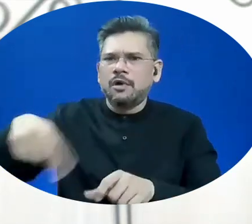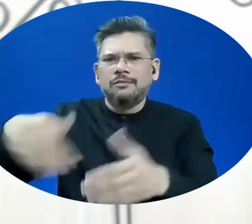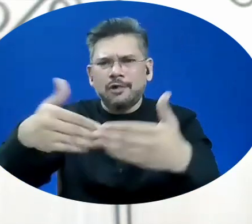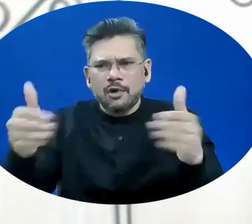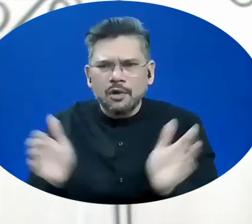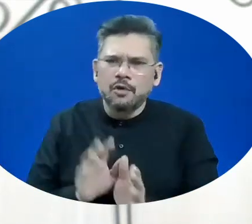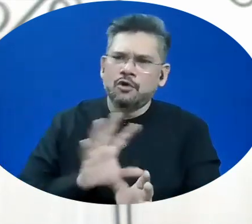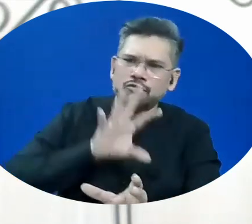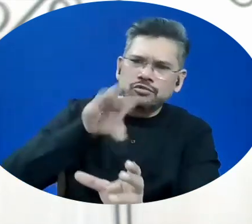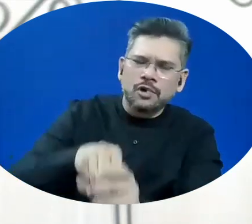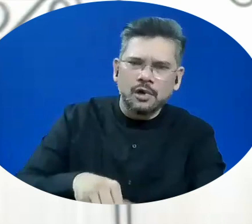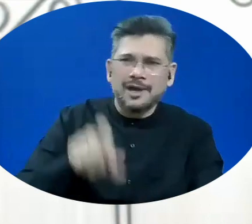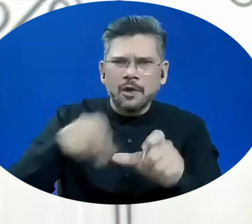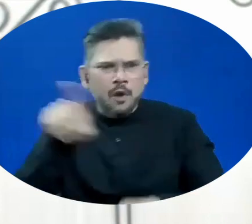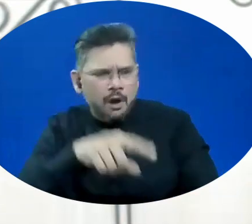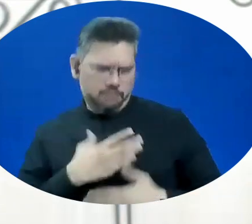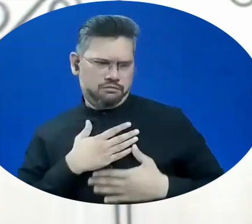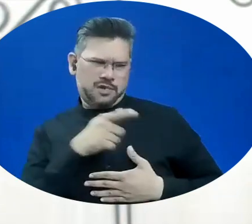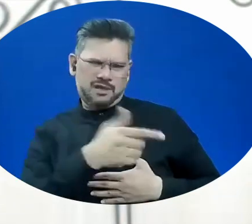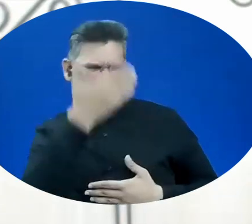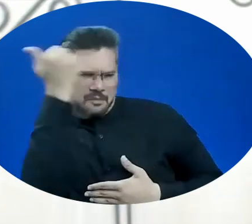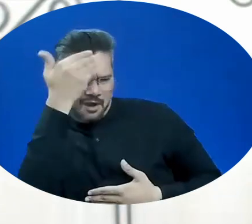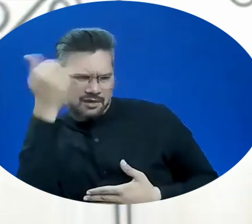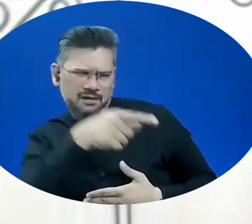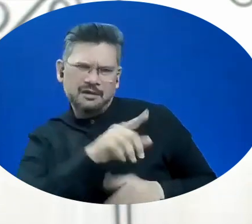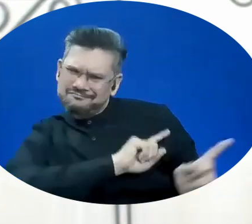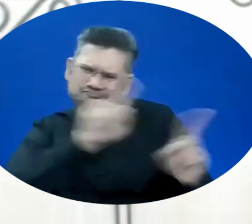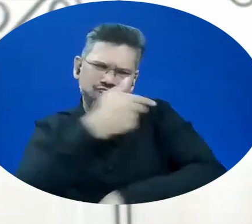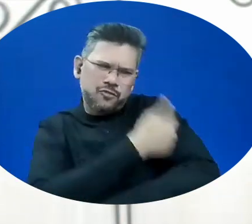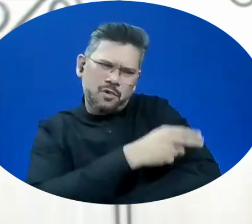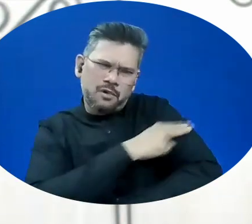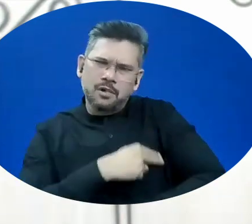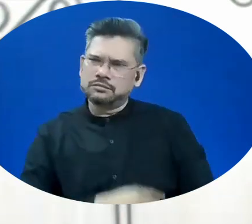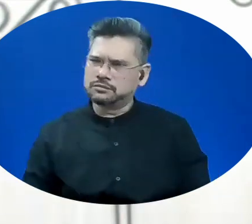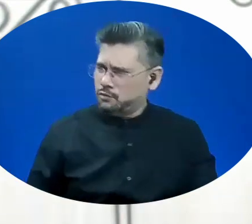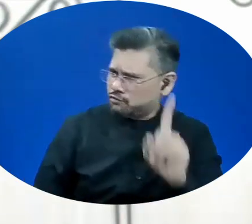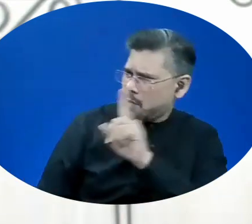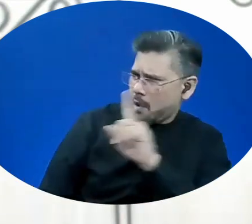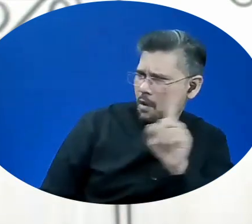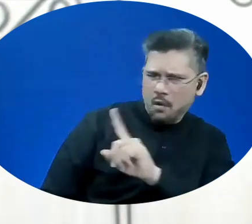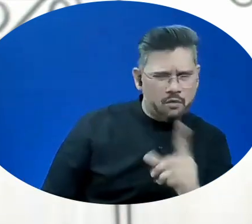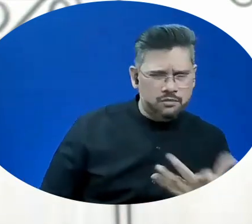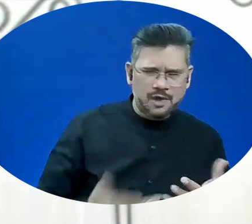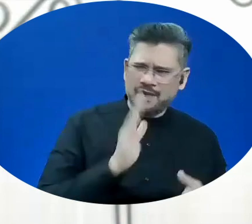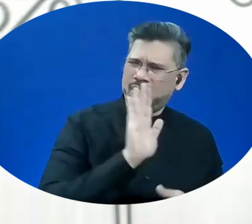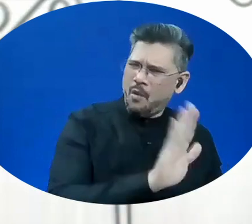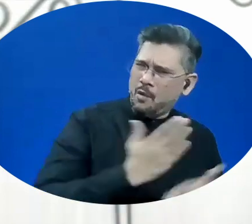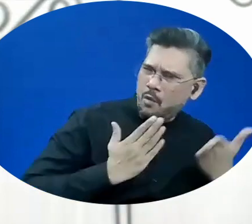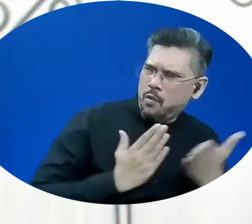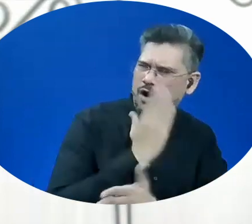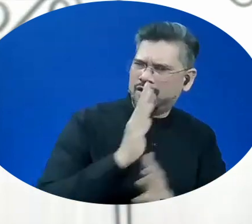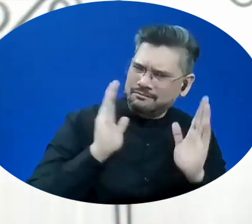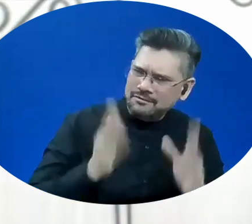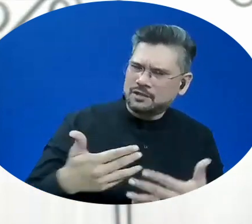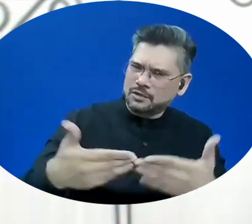home? No. He has a right. Quality of life is so important. So that's where our partnering comes